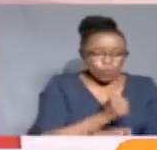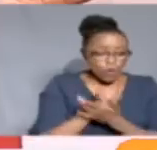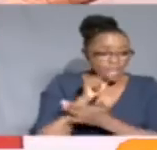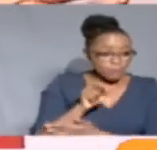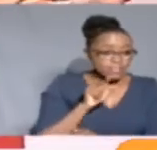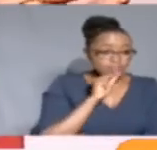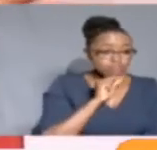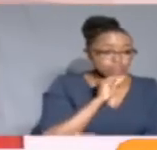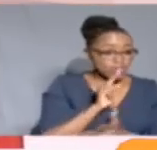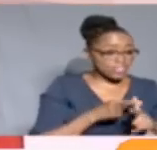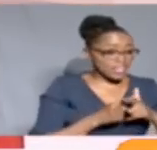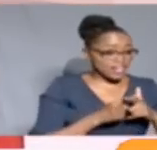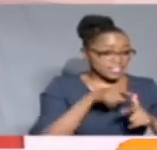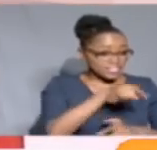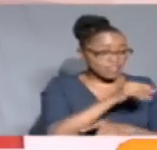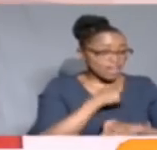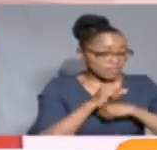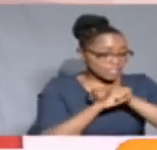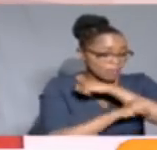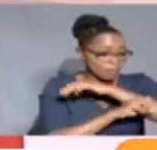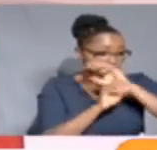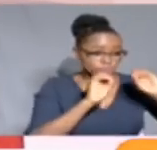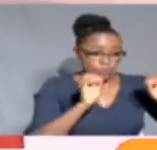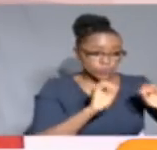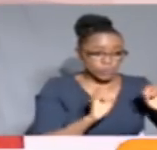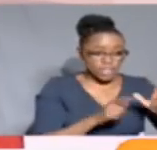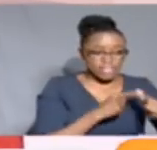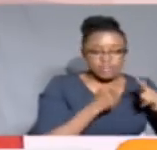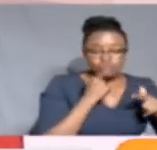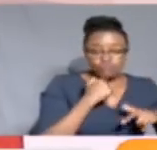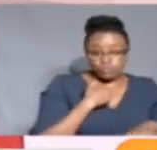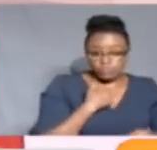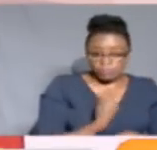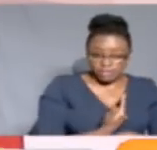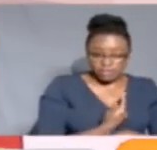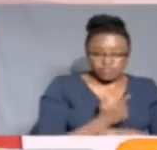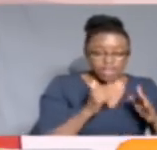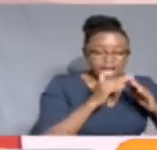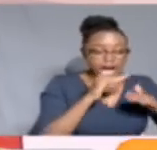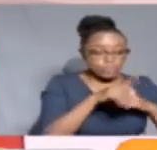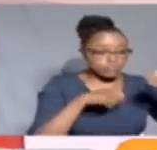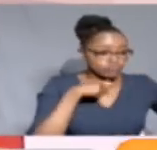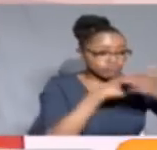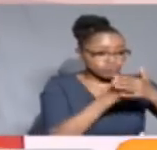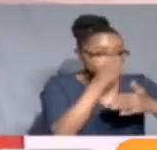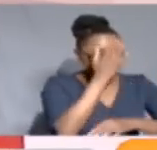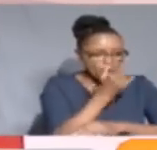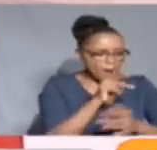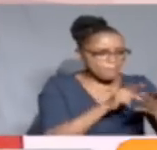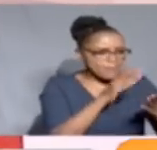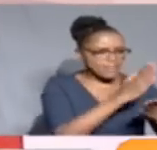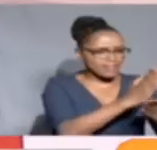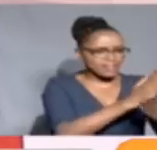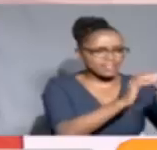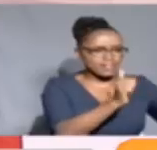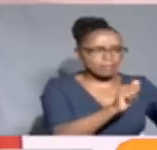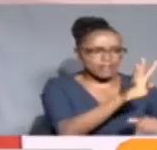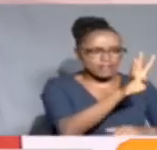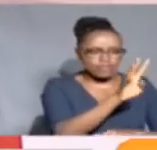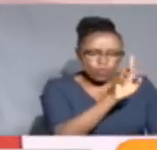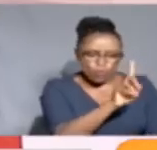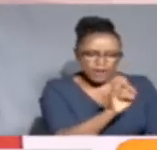him and he has no support, he told me at the moment even his house was locked because he has not paid rent for a